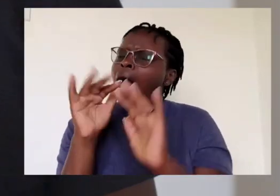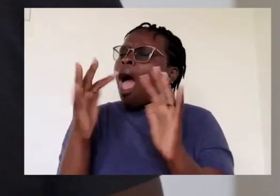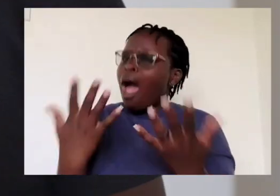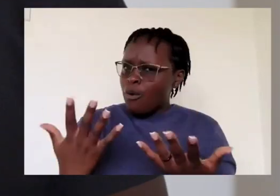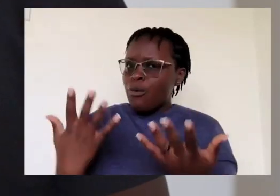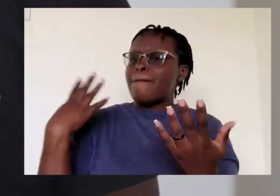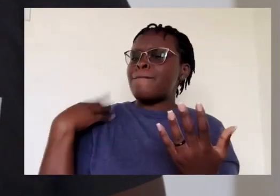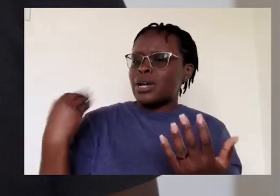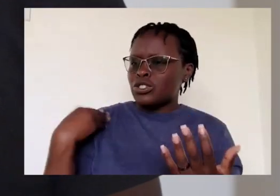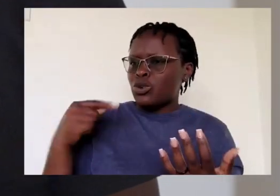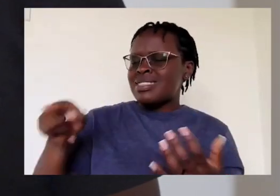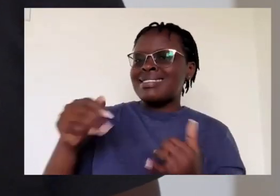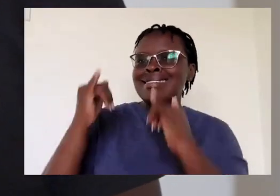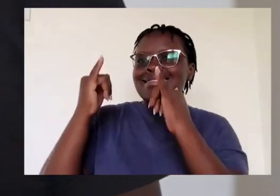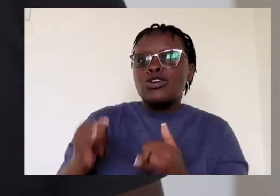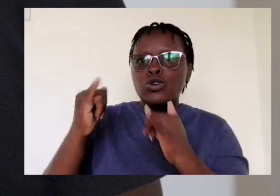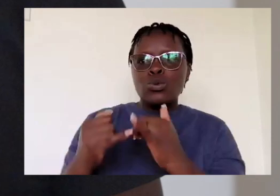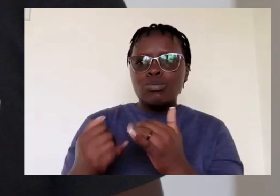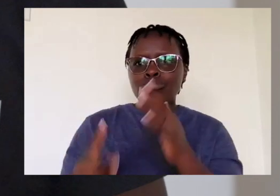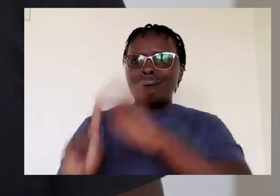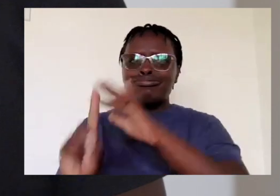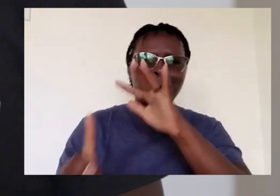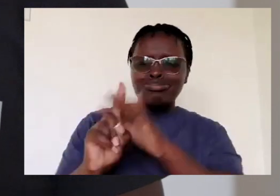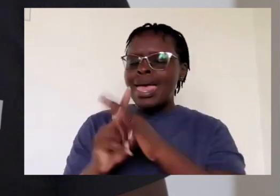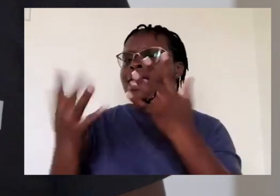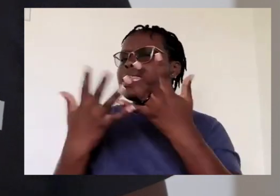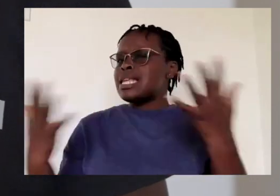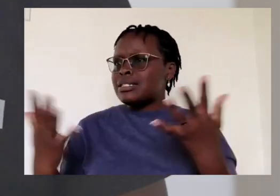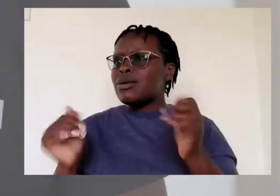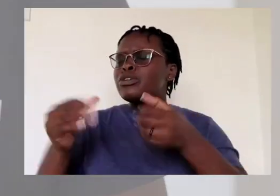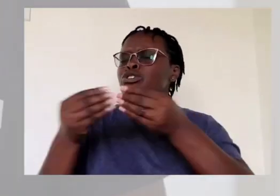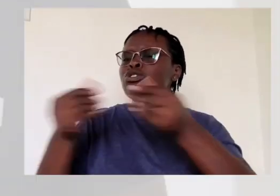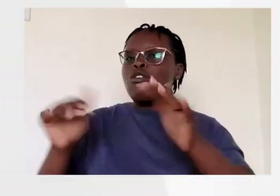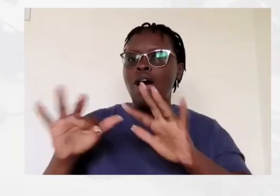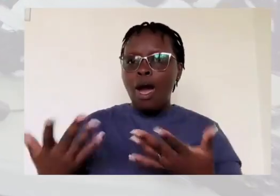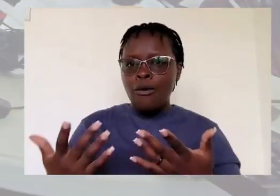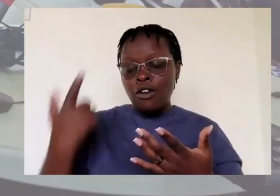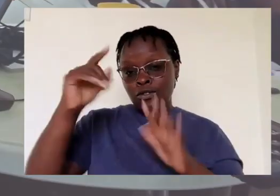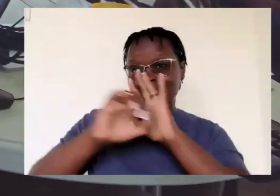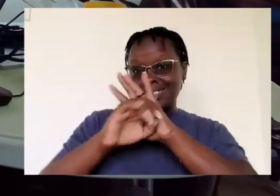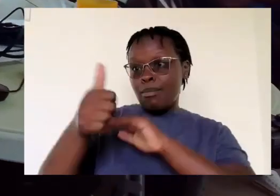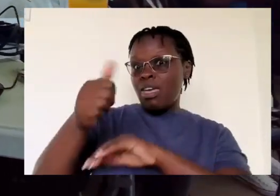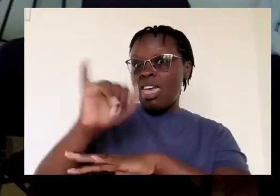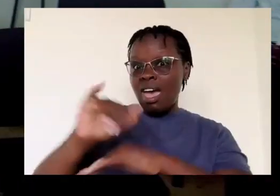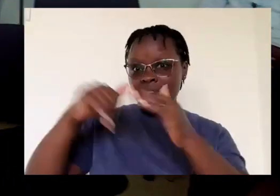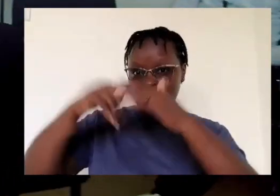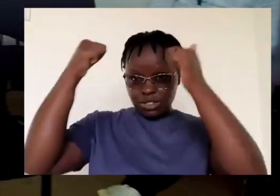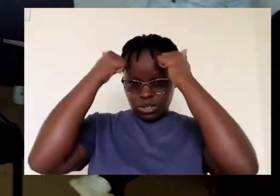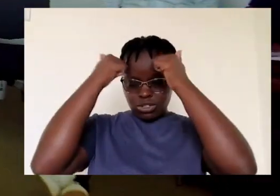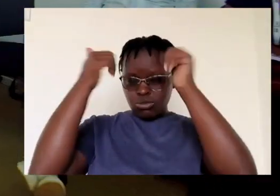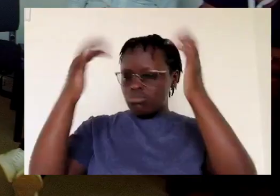how practical the emerging trends can be dealt with, especially these trends, like for example, artificial